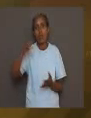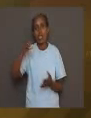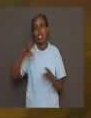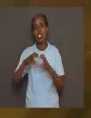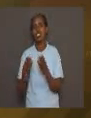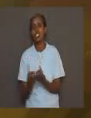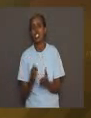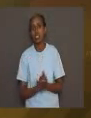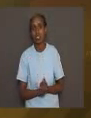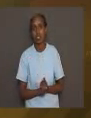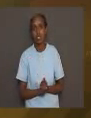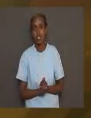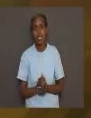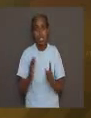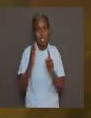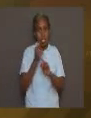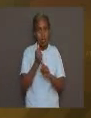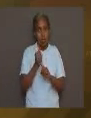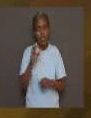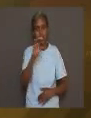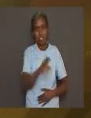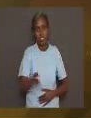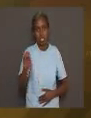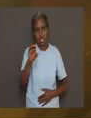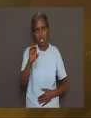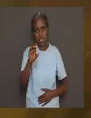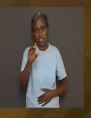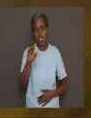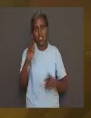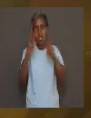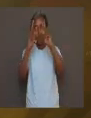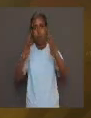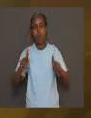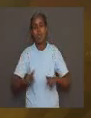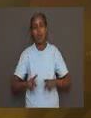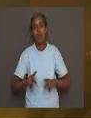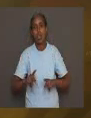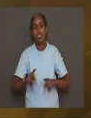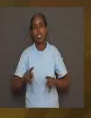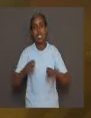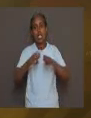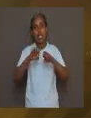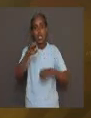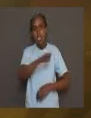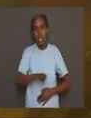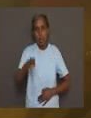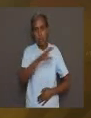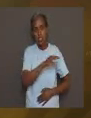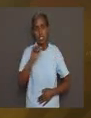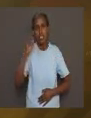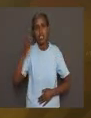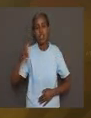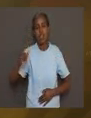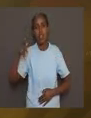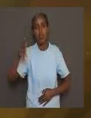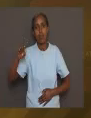sections, including circles, parabolas, ellipses, and hyperbolas.